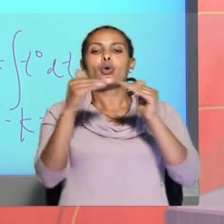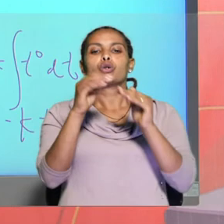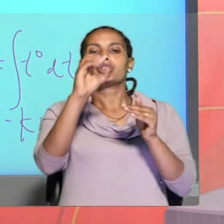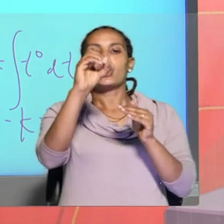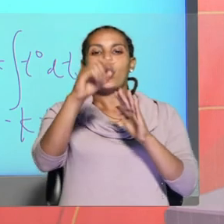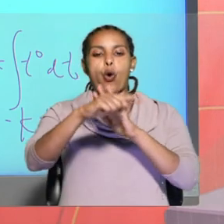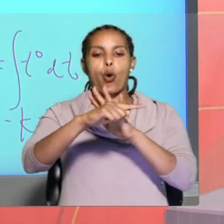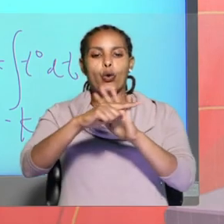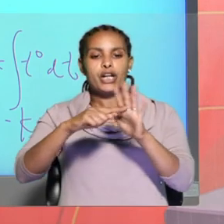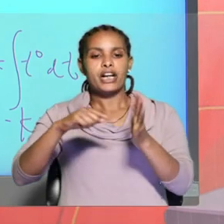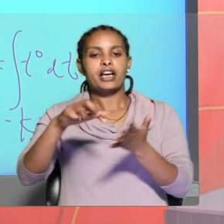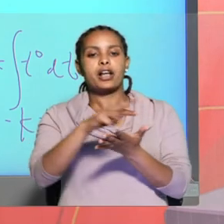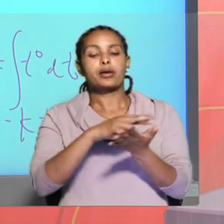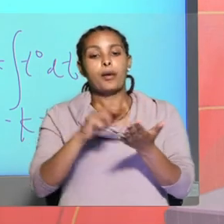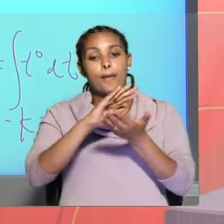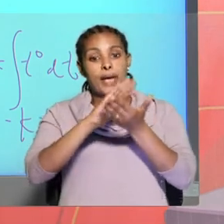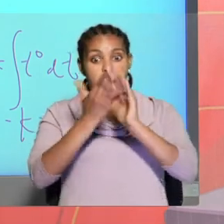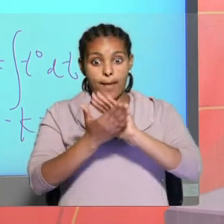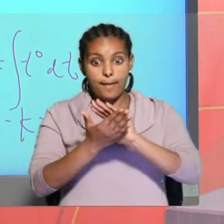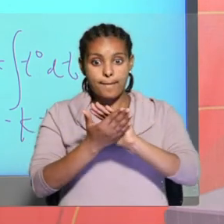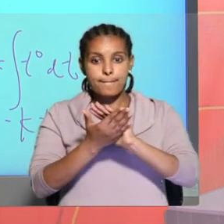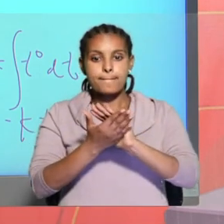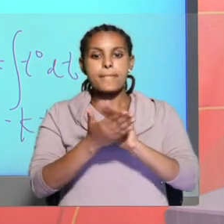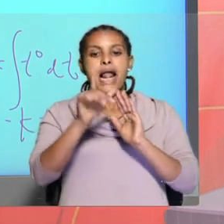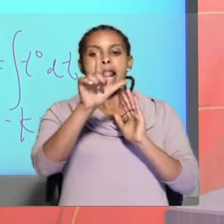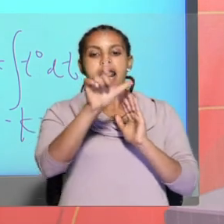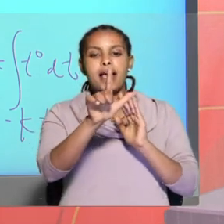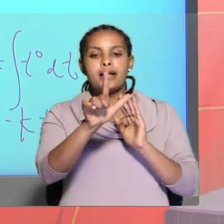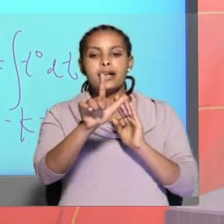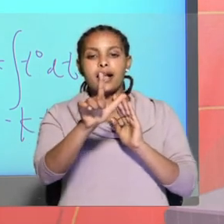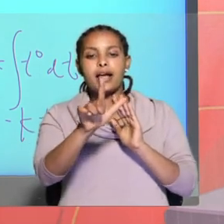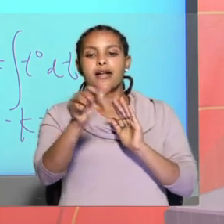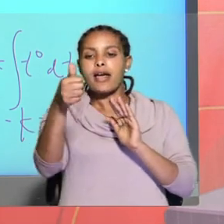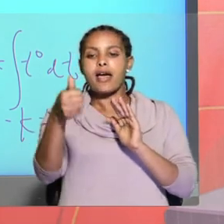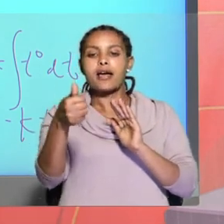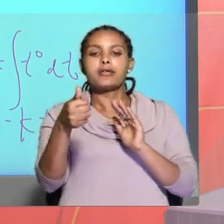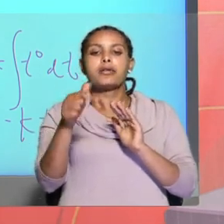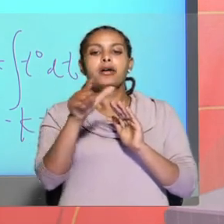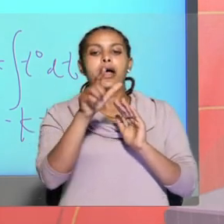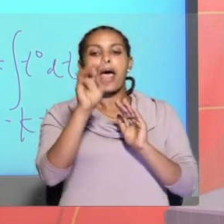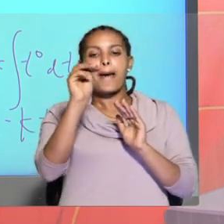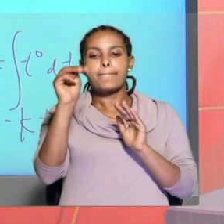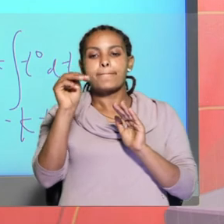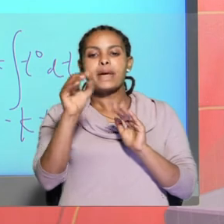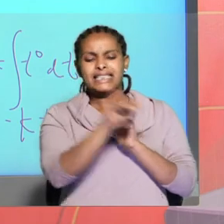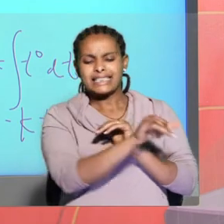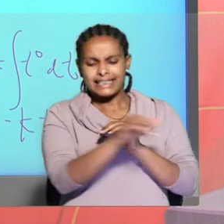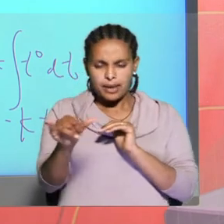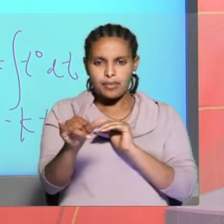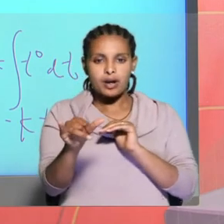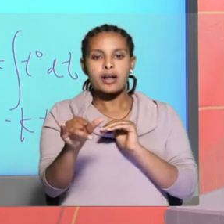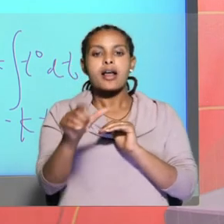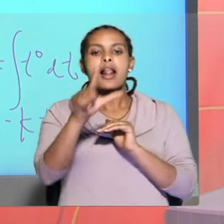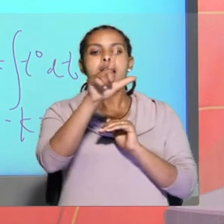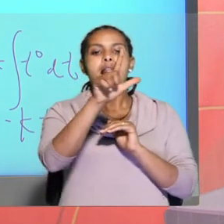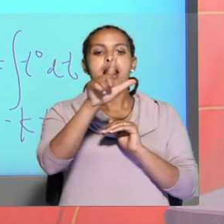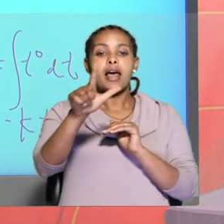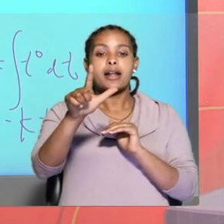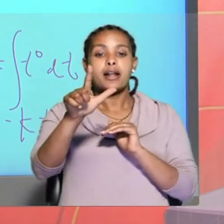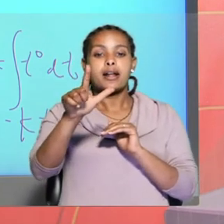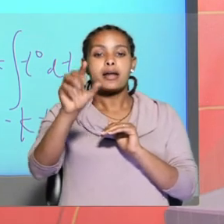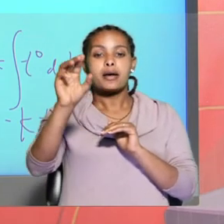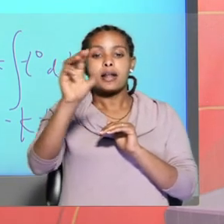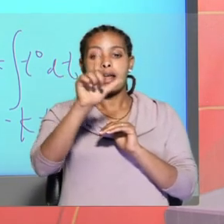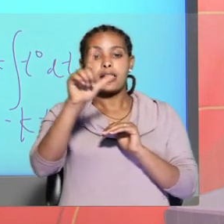their order reaction becomes lung concentration of a from no2 concentration of m is the same as lan concentration